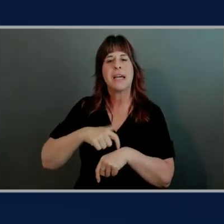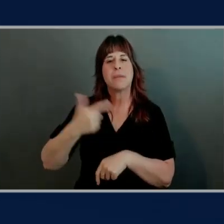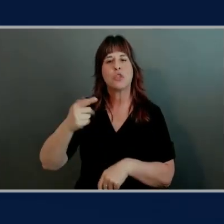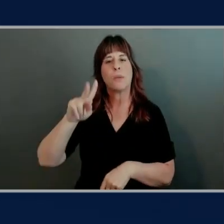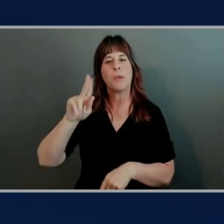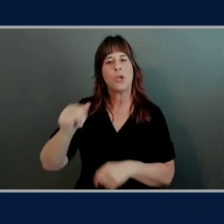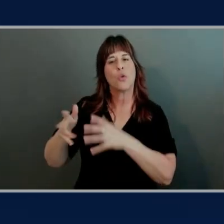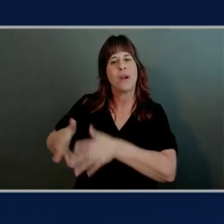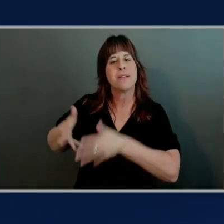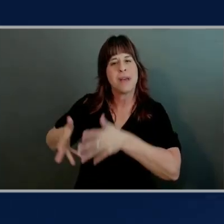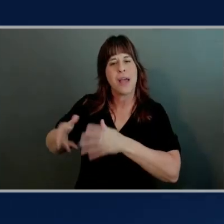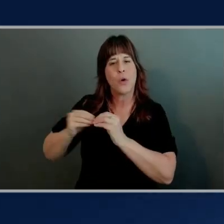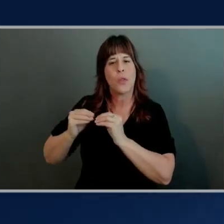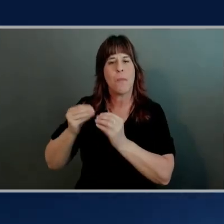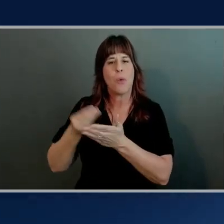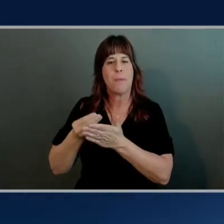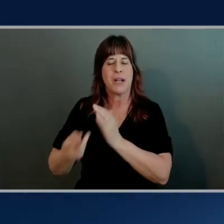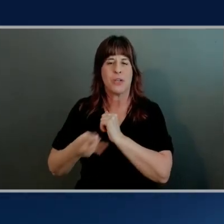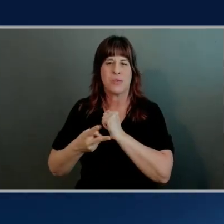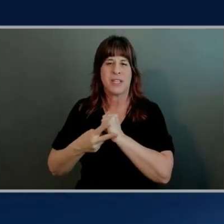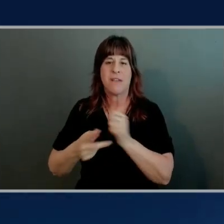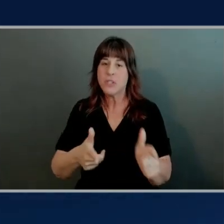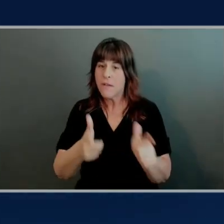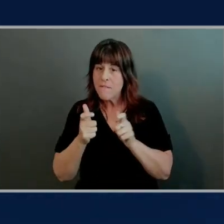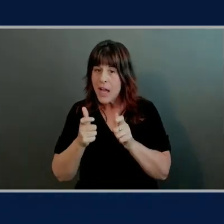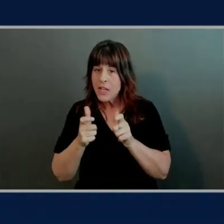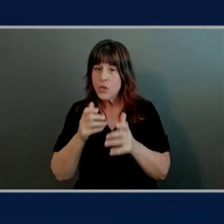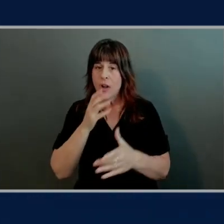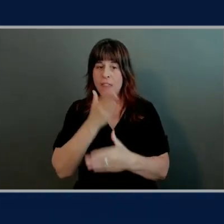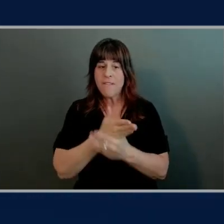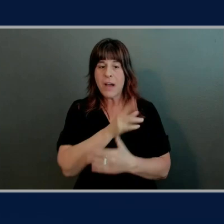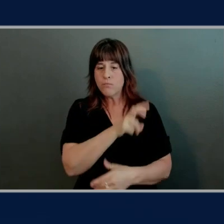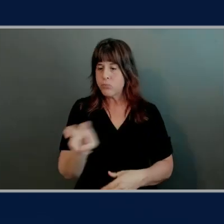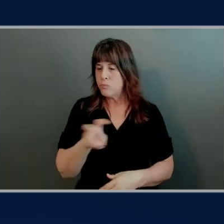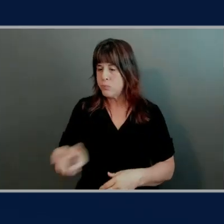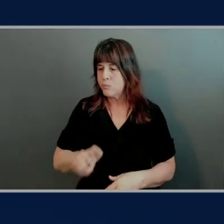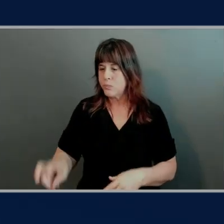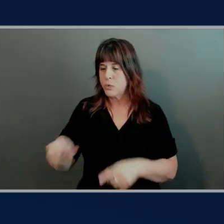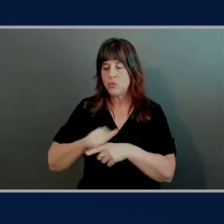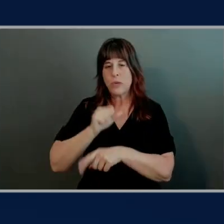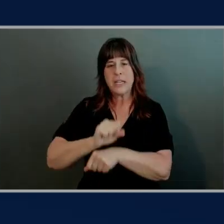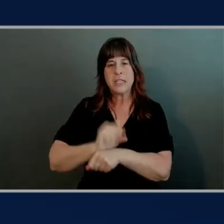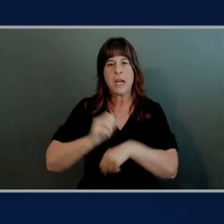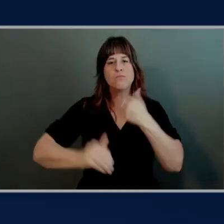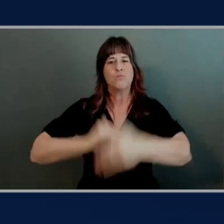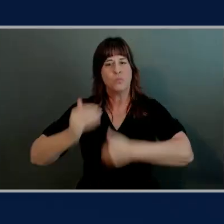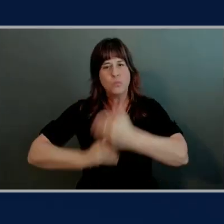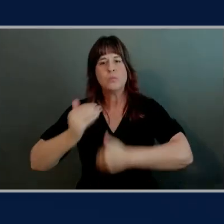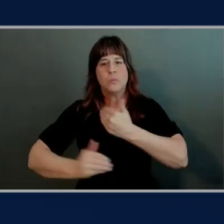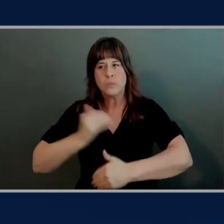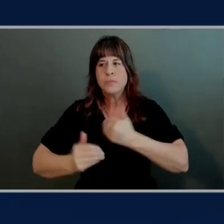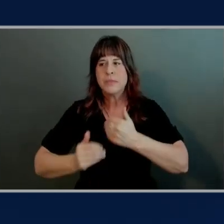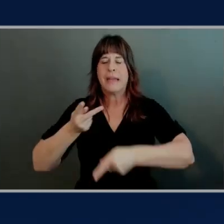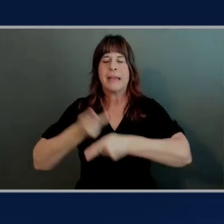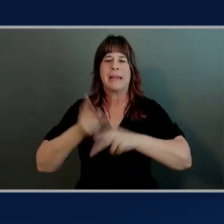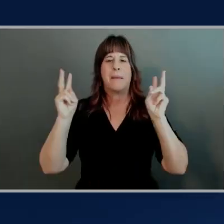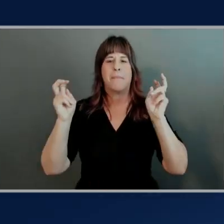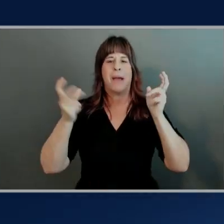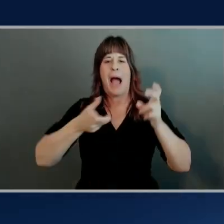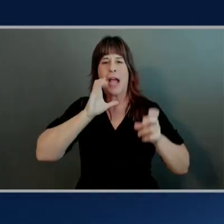save ultimately. So the faster you can get the files to your training jobs to keep on chugging, keep them hydrated. I'm gonna abuse